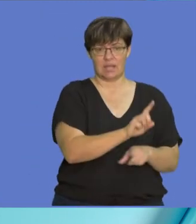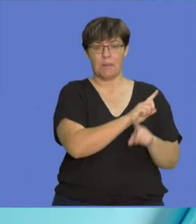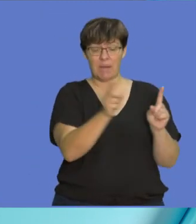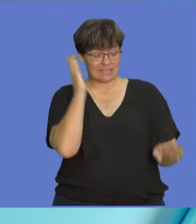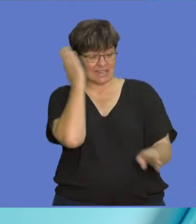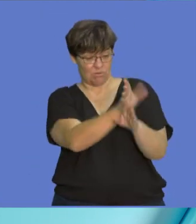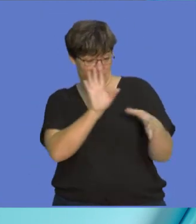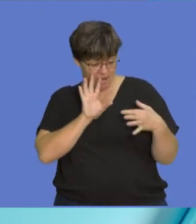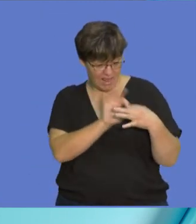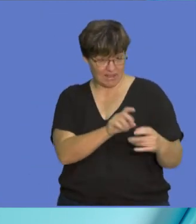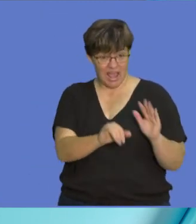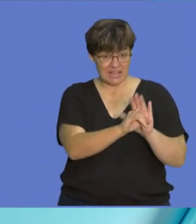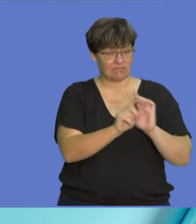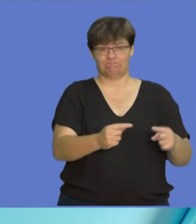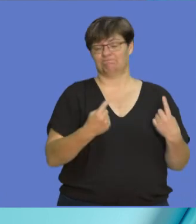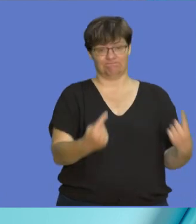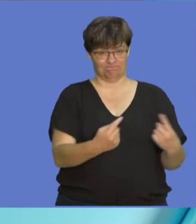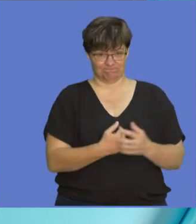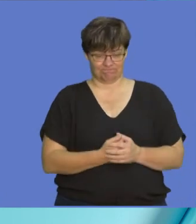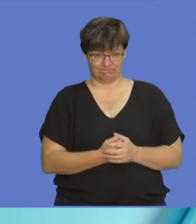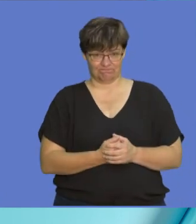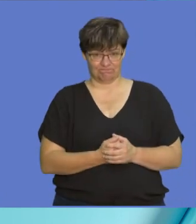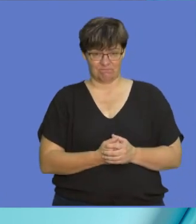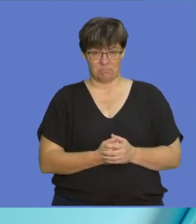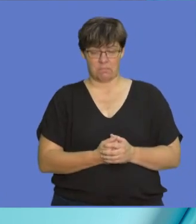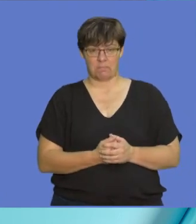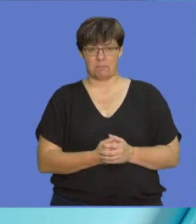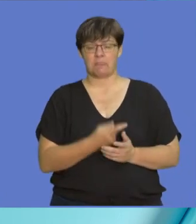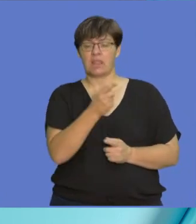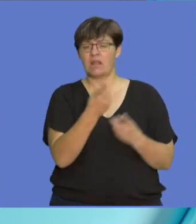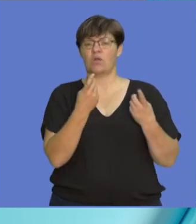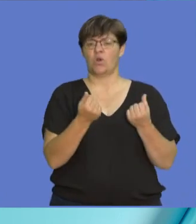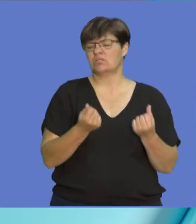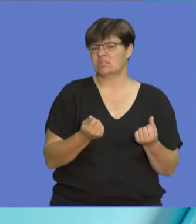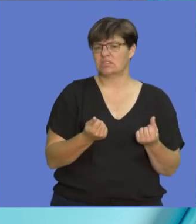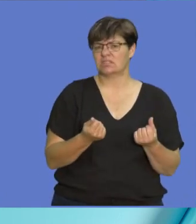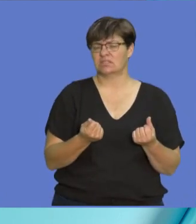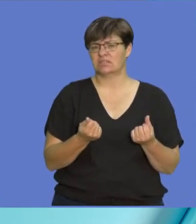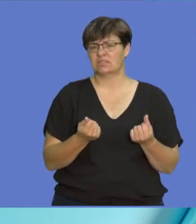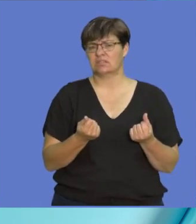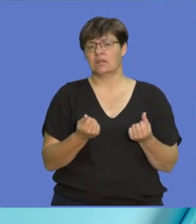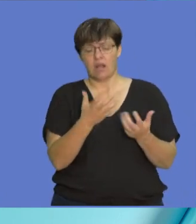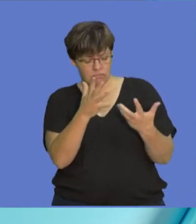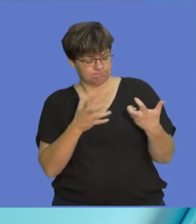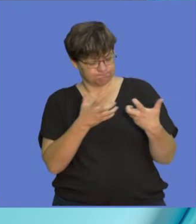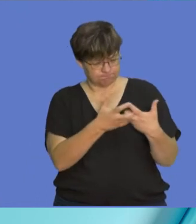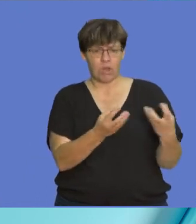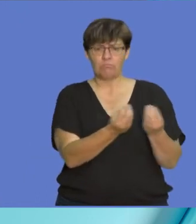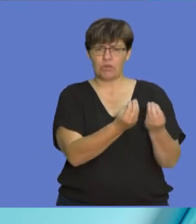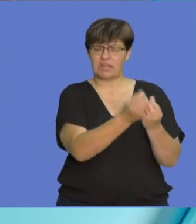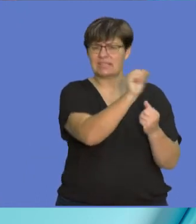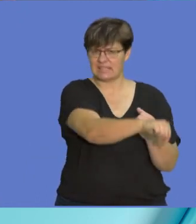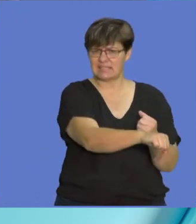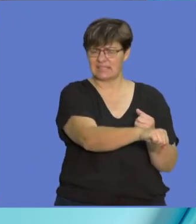be directly identified, okay? So these are costs which are appropriate to the product,